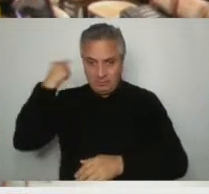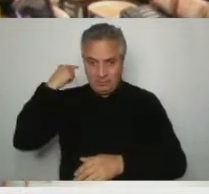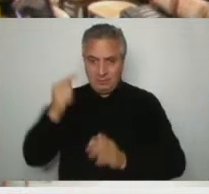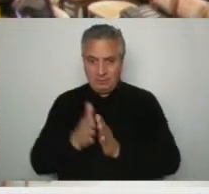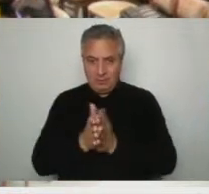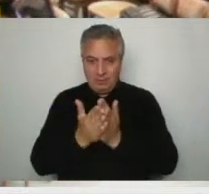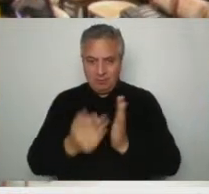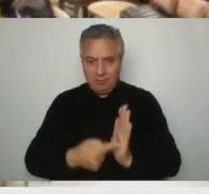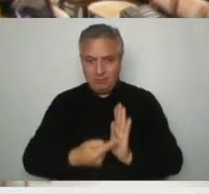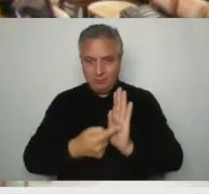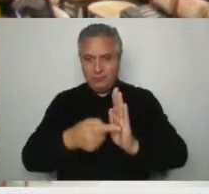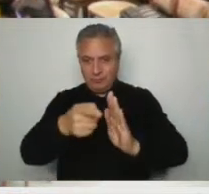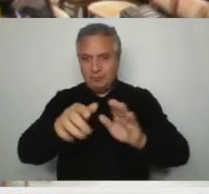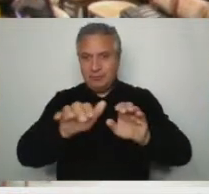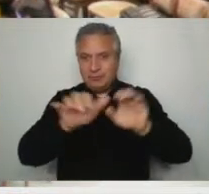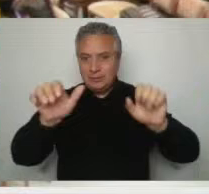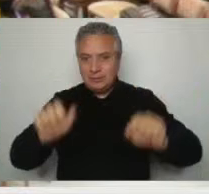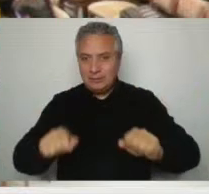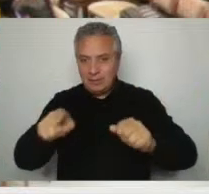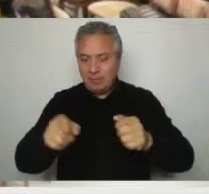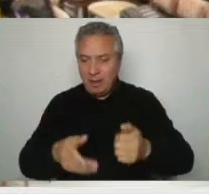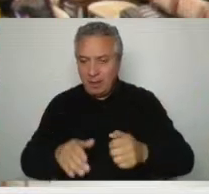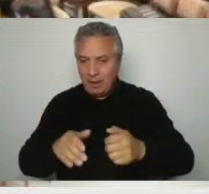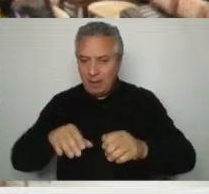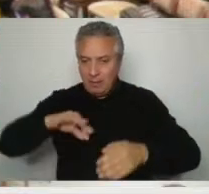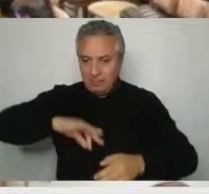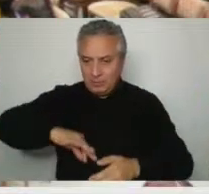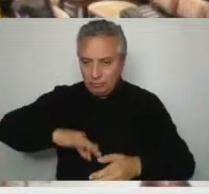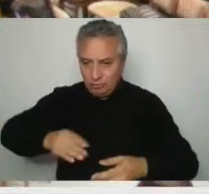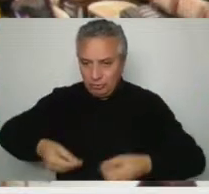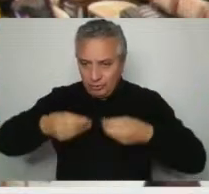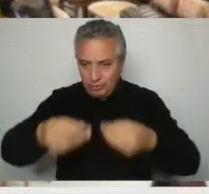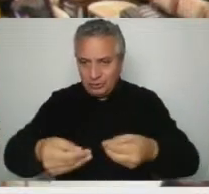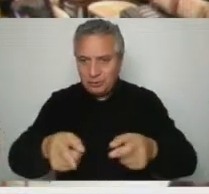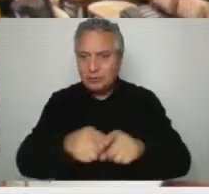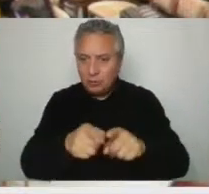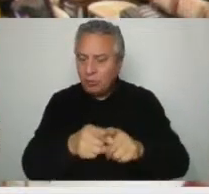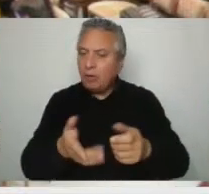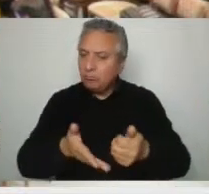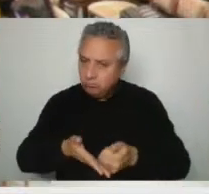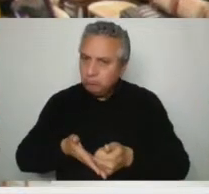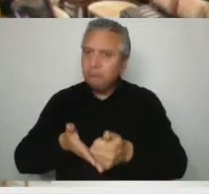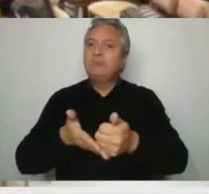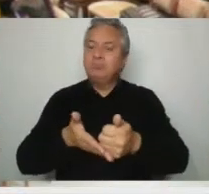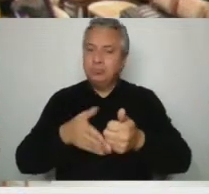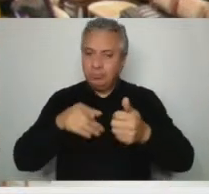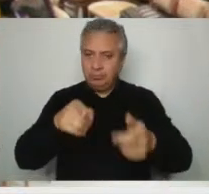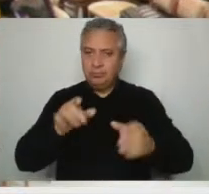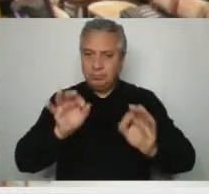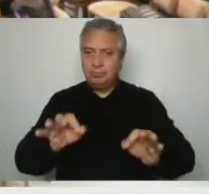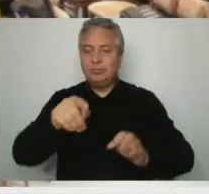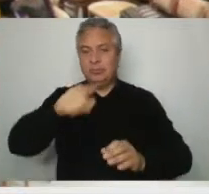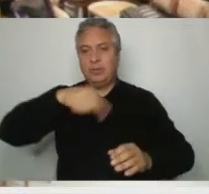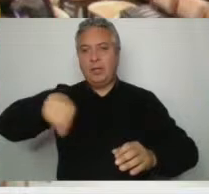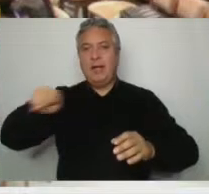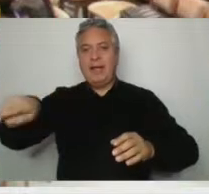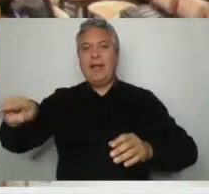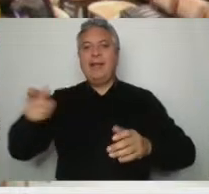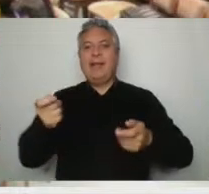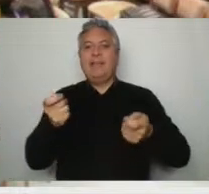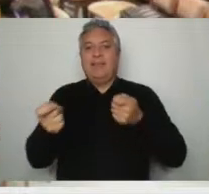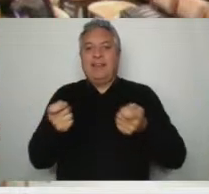Yesterday, there was a side event where there was a launching of the non-contributory pension systems in LAC. This